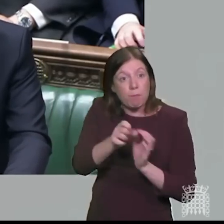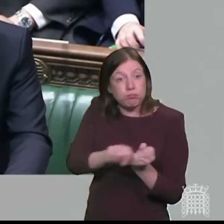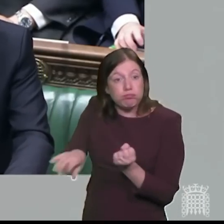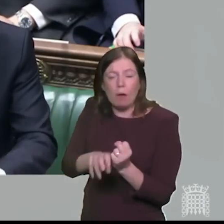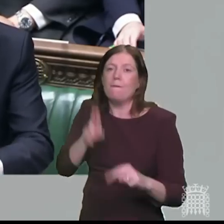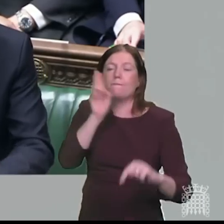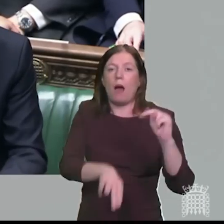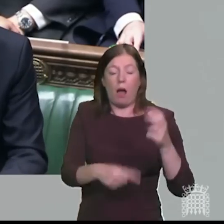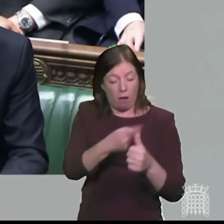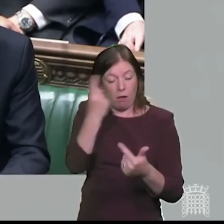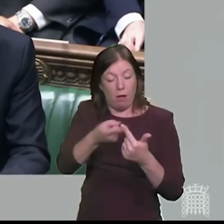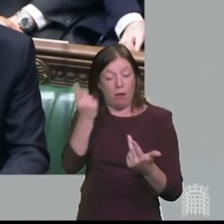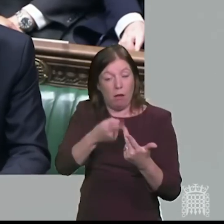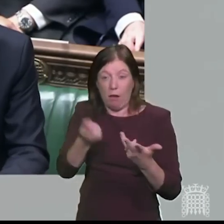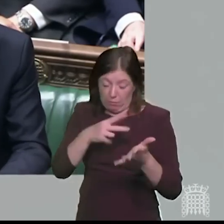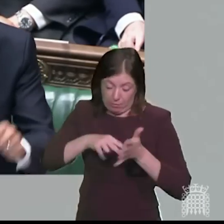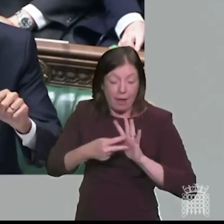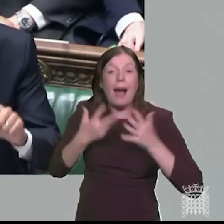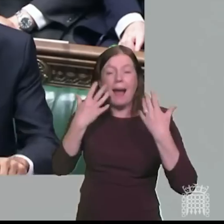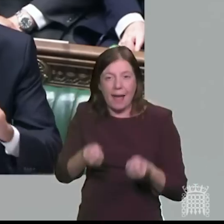when it came to talking about those